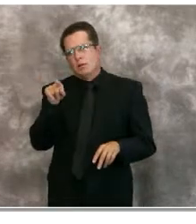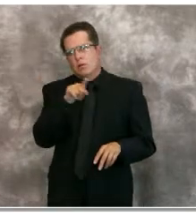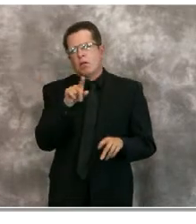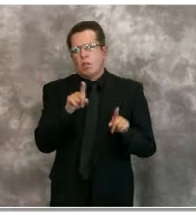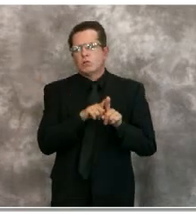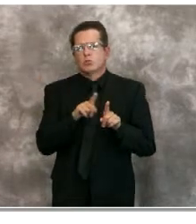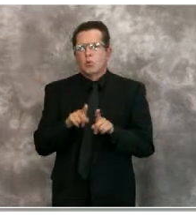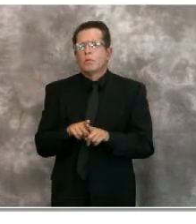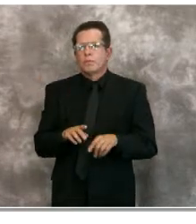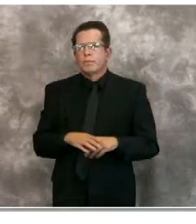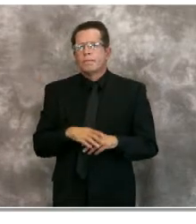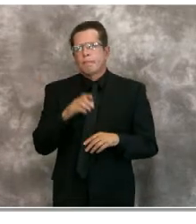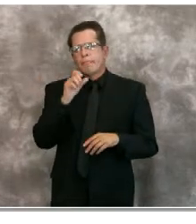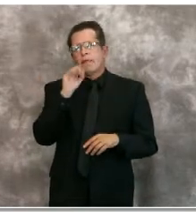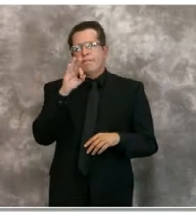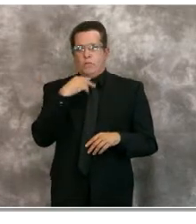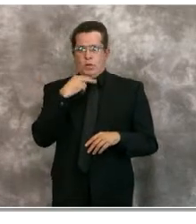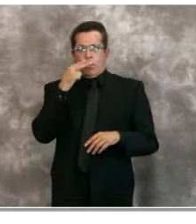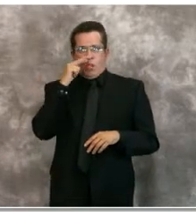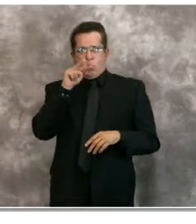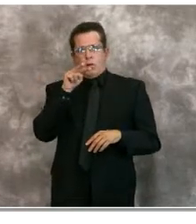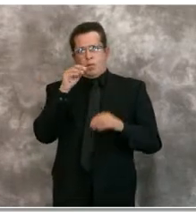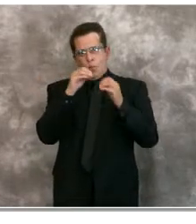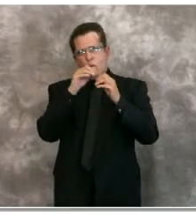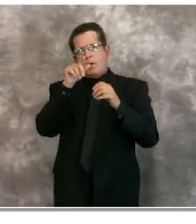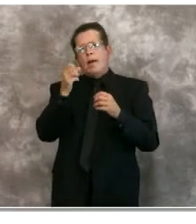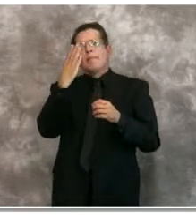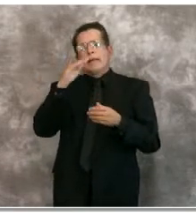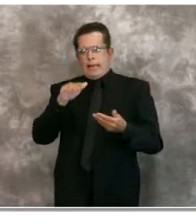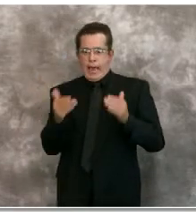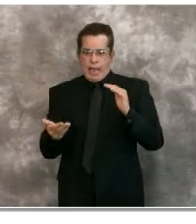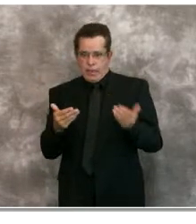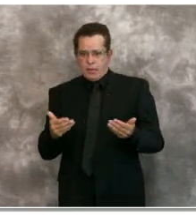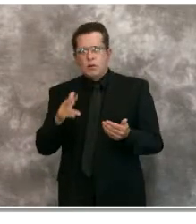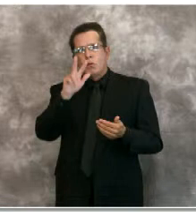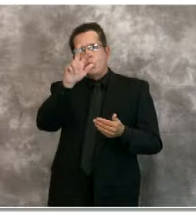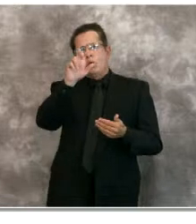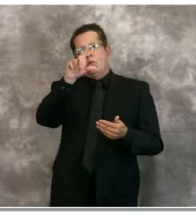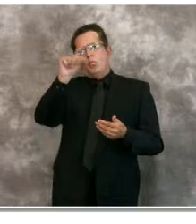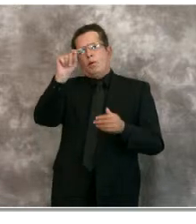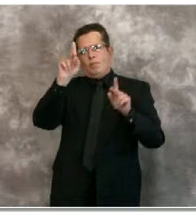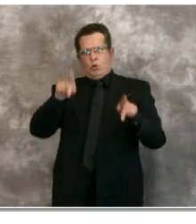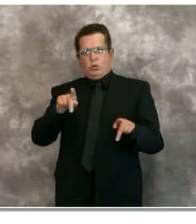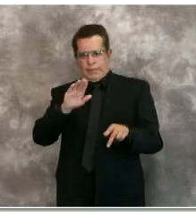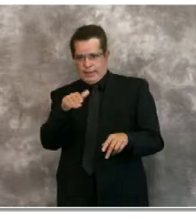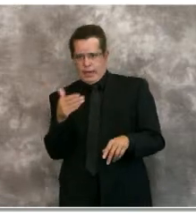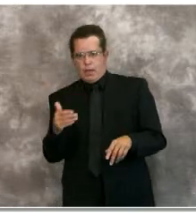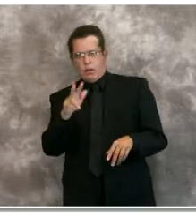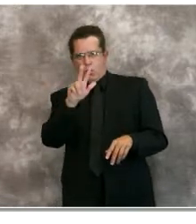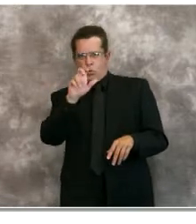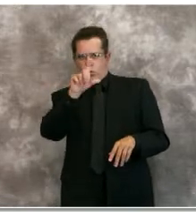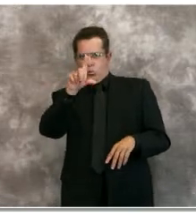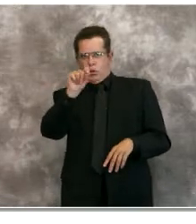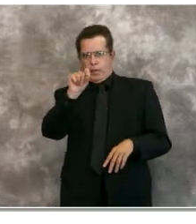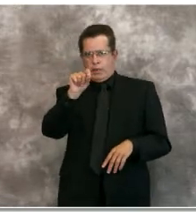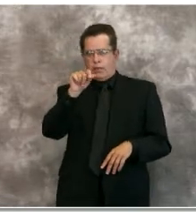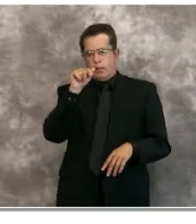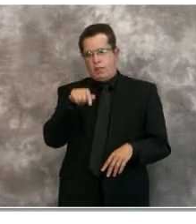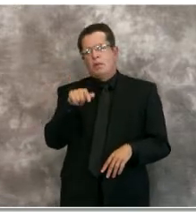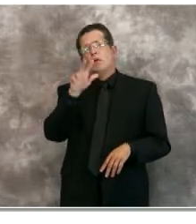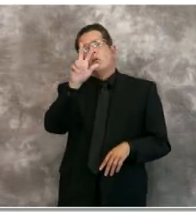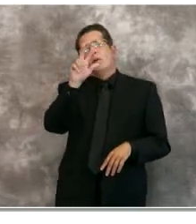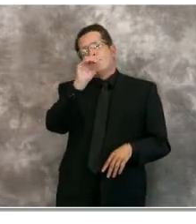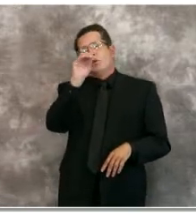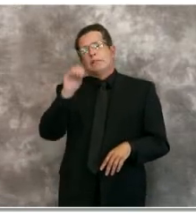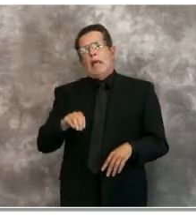If we look further at the deaths, we have, of the 320 deaths, these represent approximately